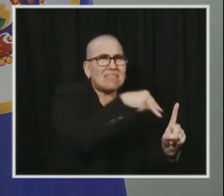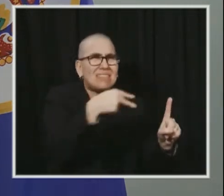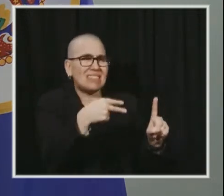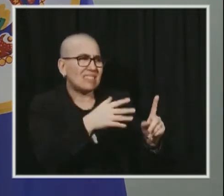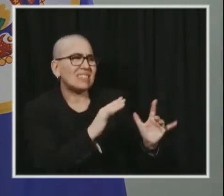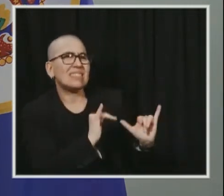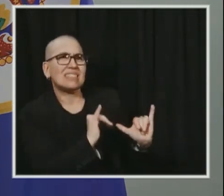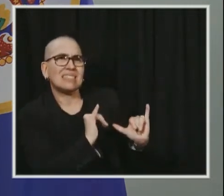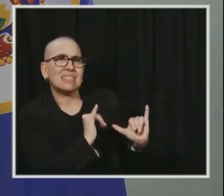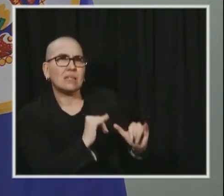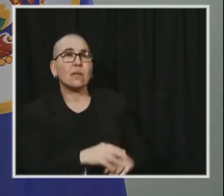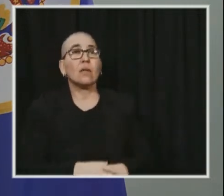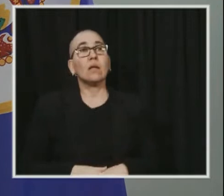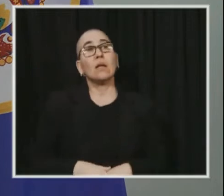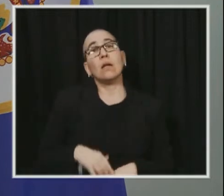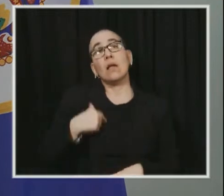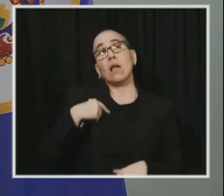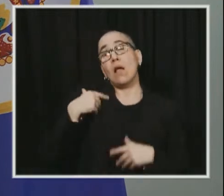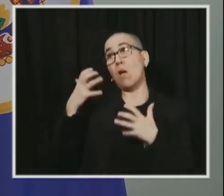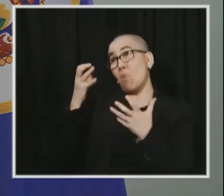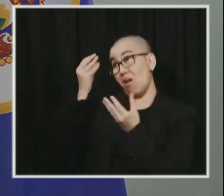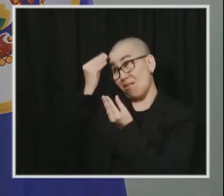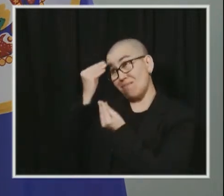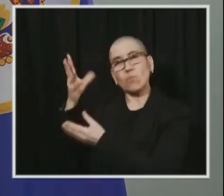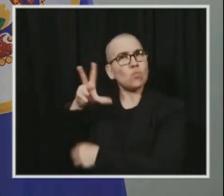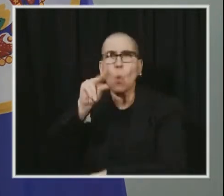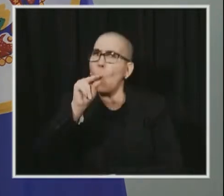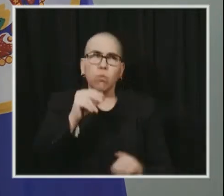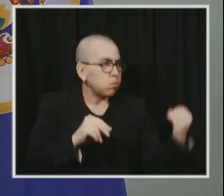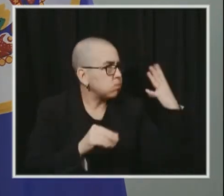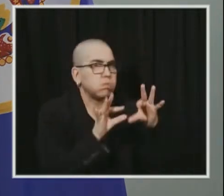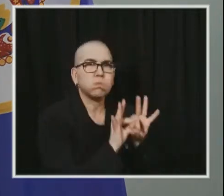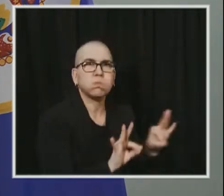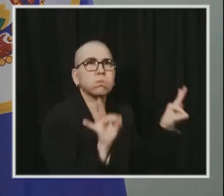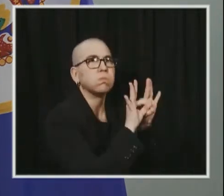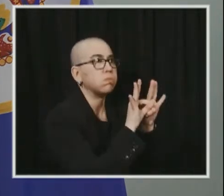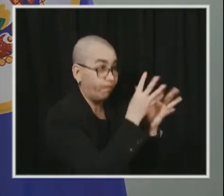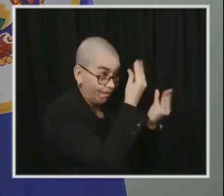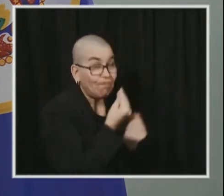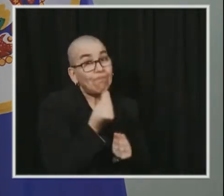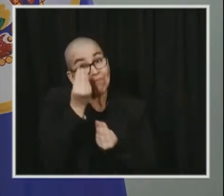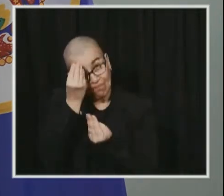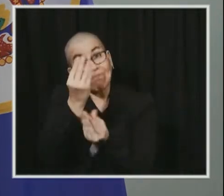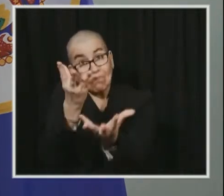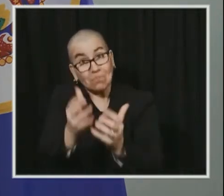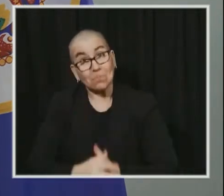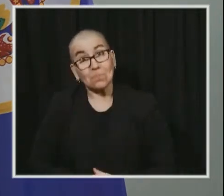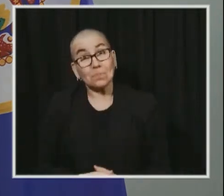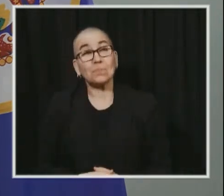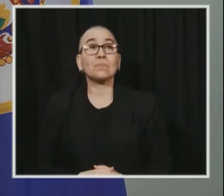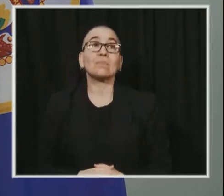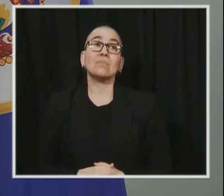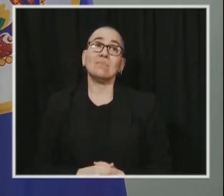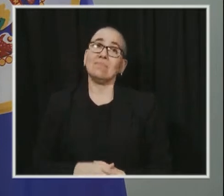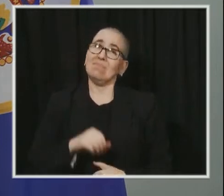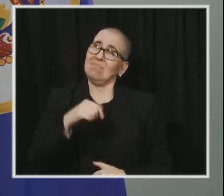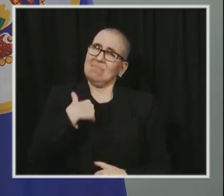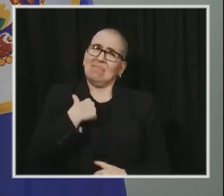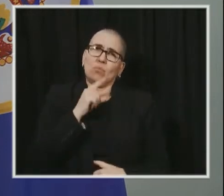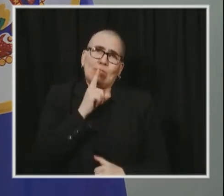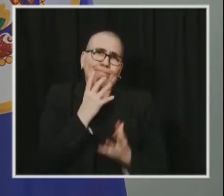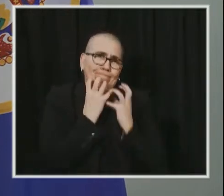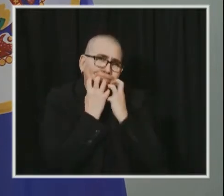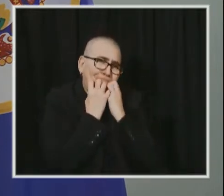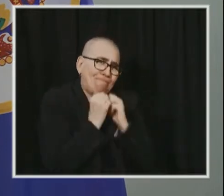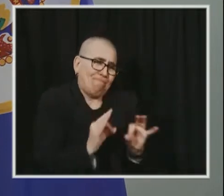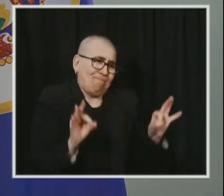we've worked together, and when we needed to, we pivoted and changed, all with what was right for Minnesota. I value this partnership above anything else. You